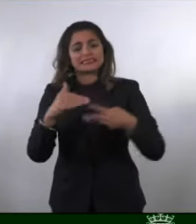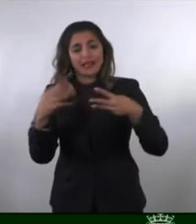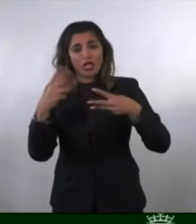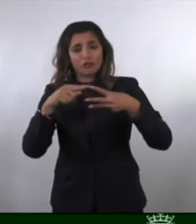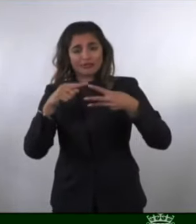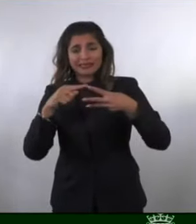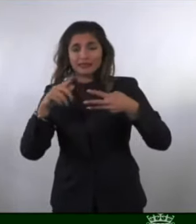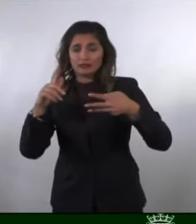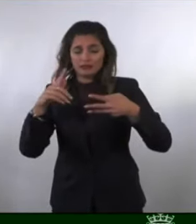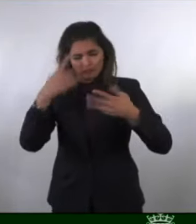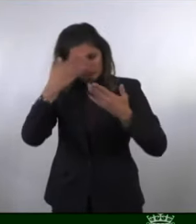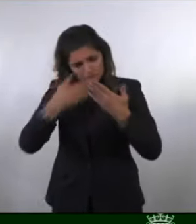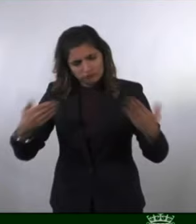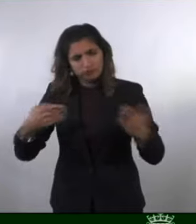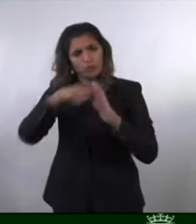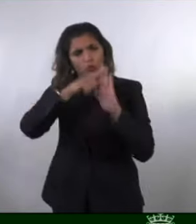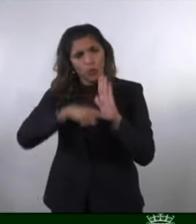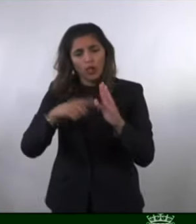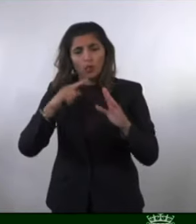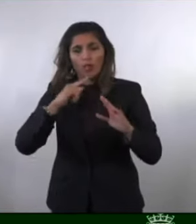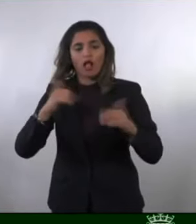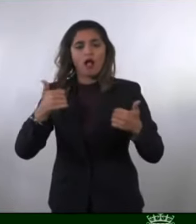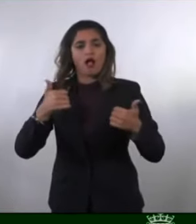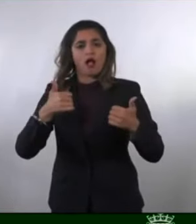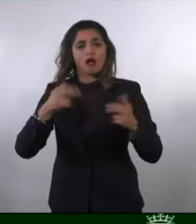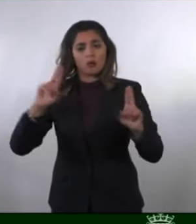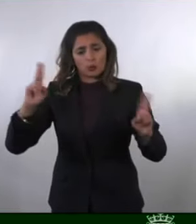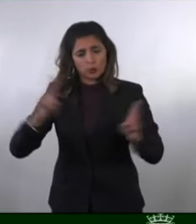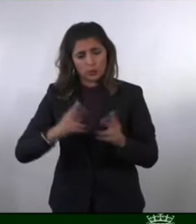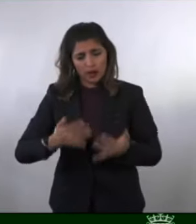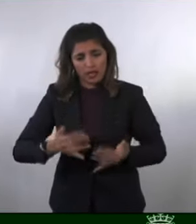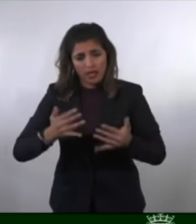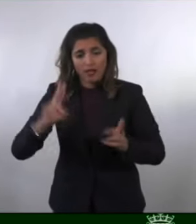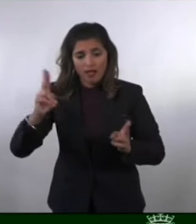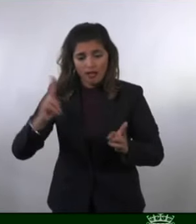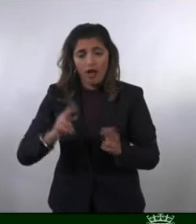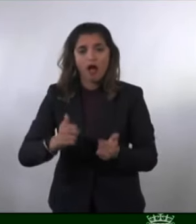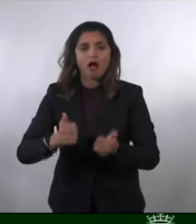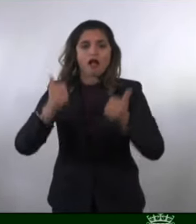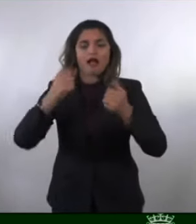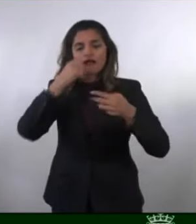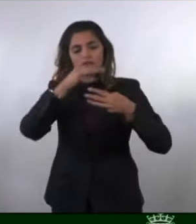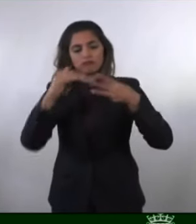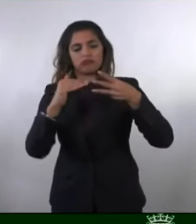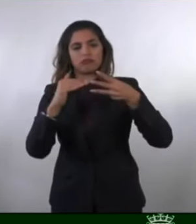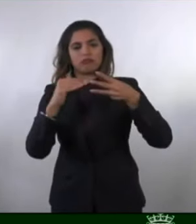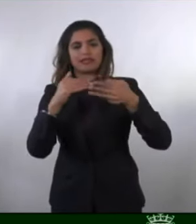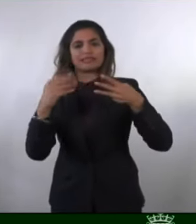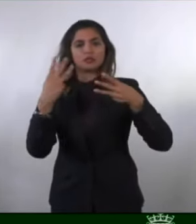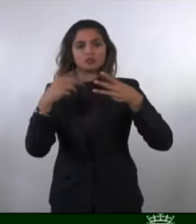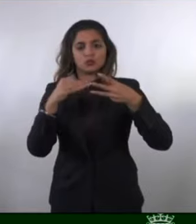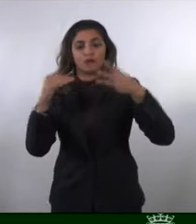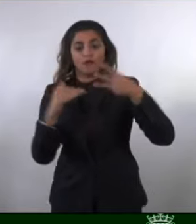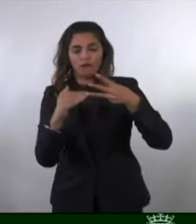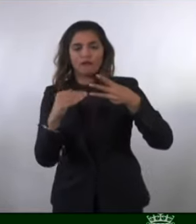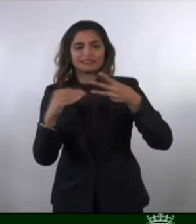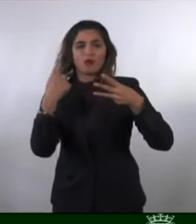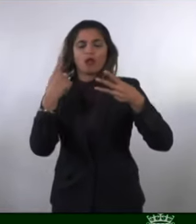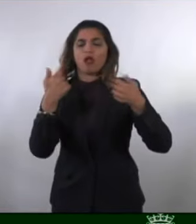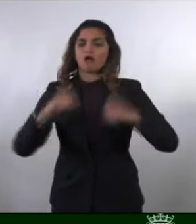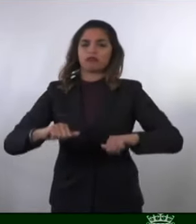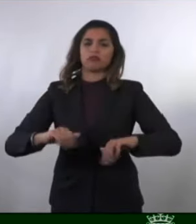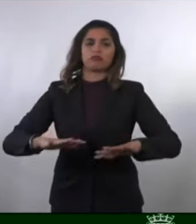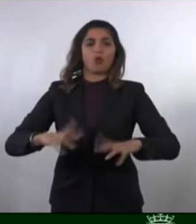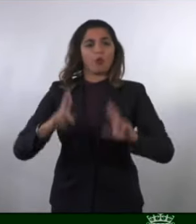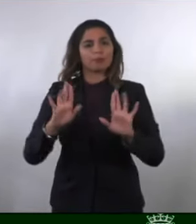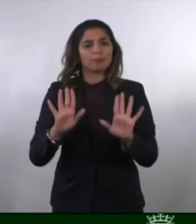high rate as we were seeing before. That way, I hope we can prevent the whole country from ever having